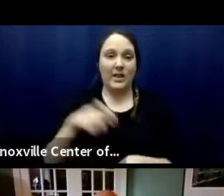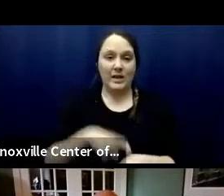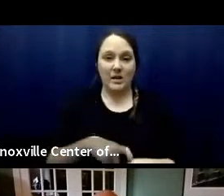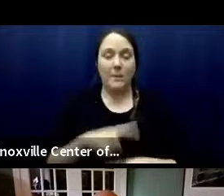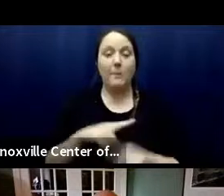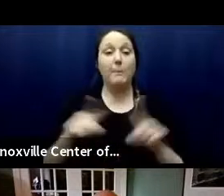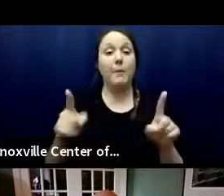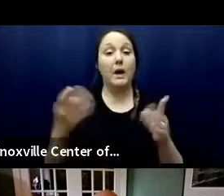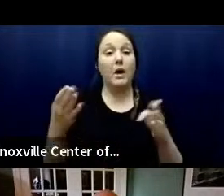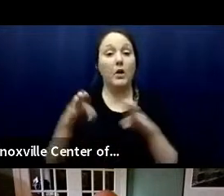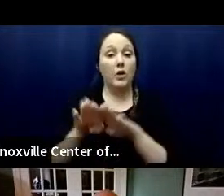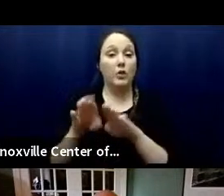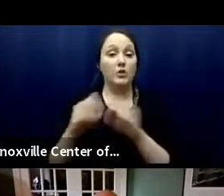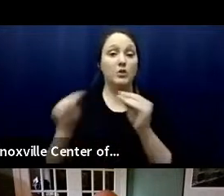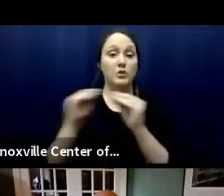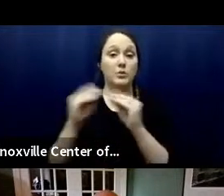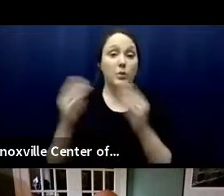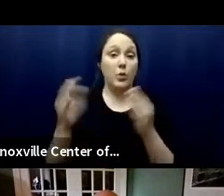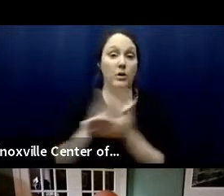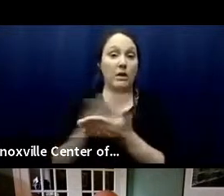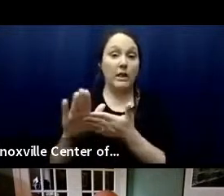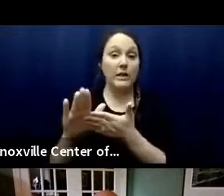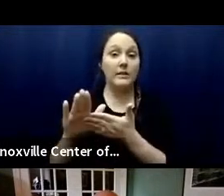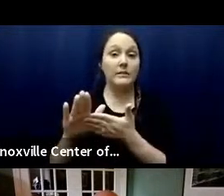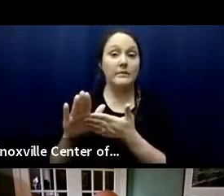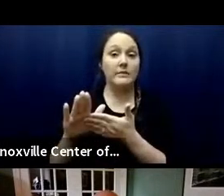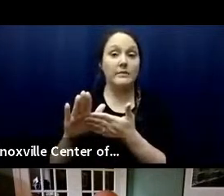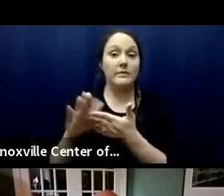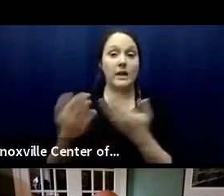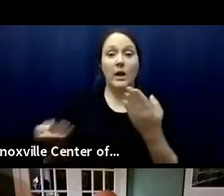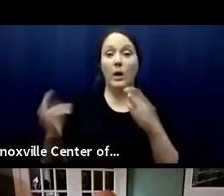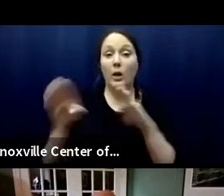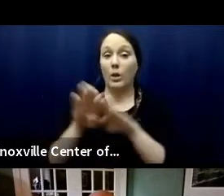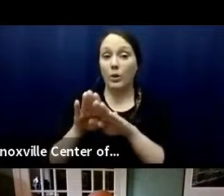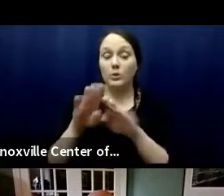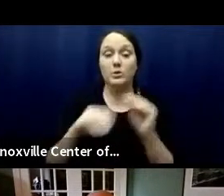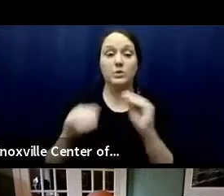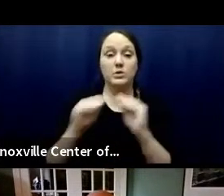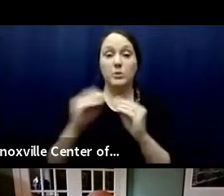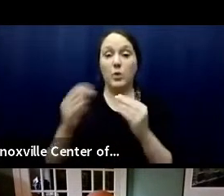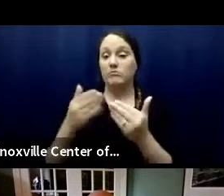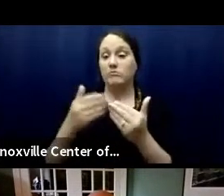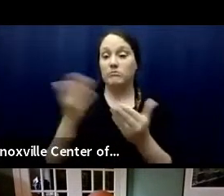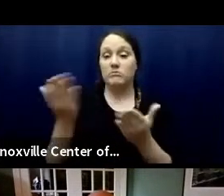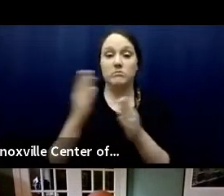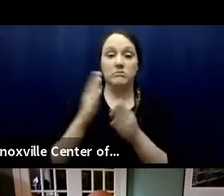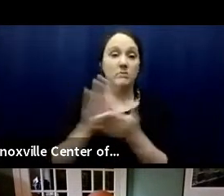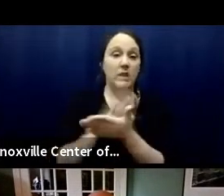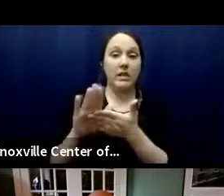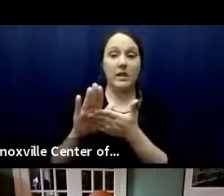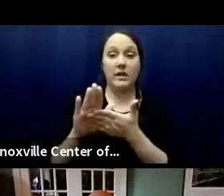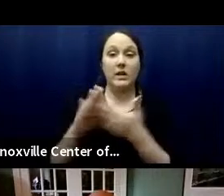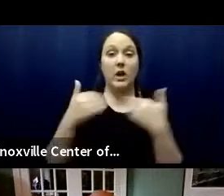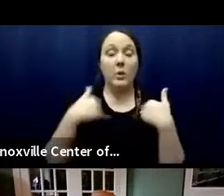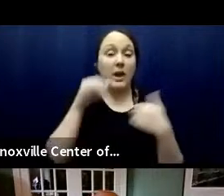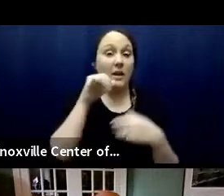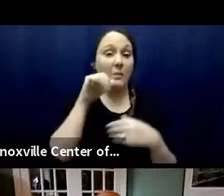a closure is cleaner. A closure is something, and let's not forget, we did have a bar closure briefly,